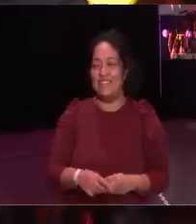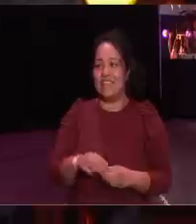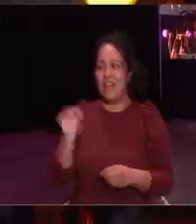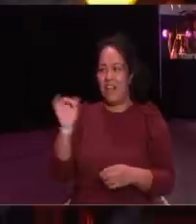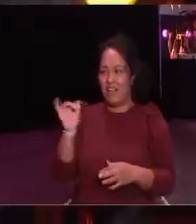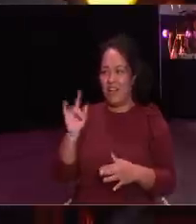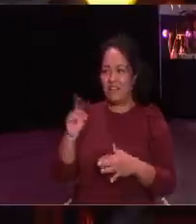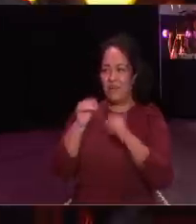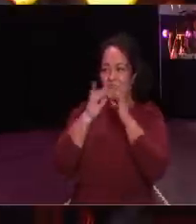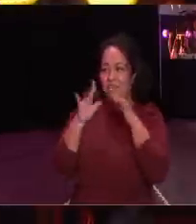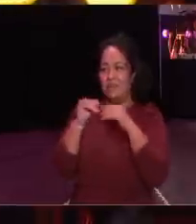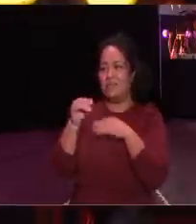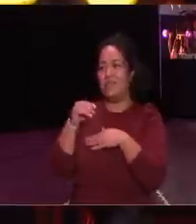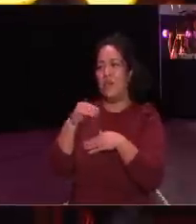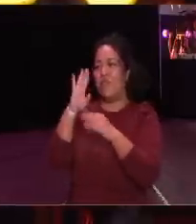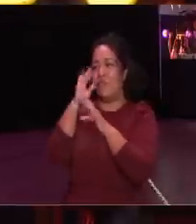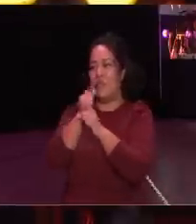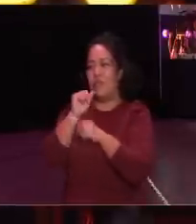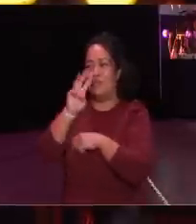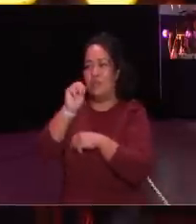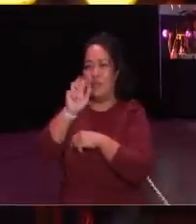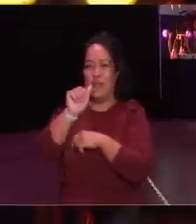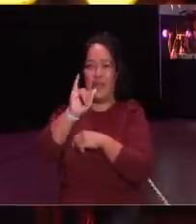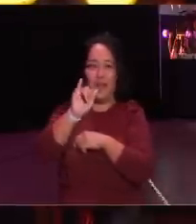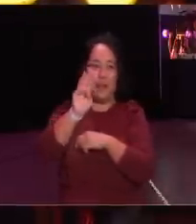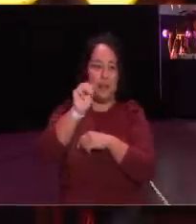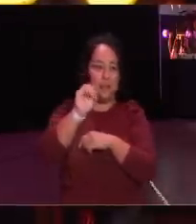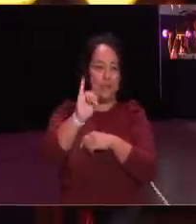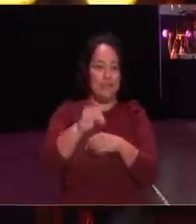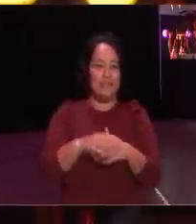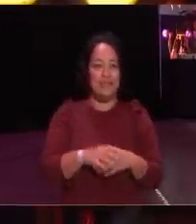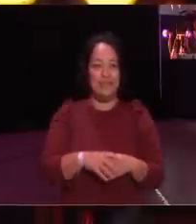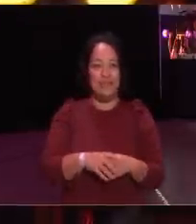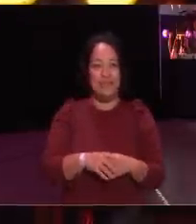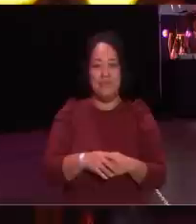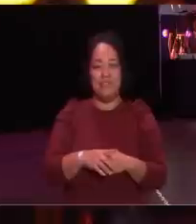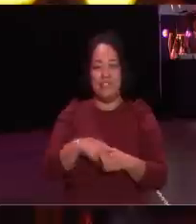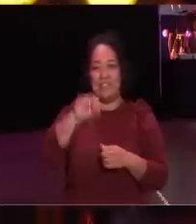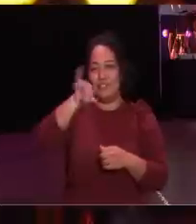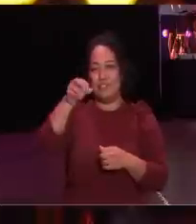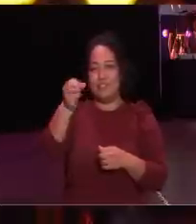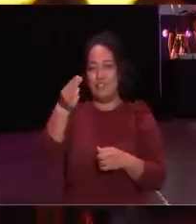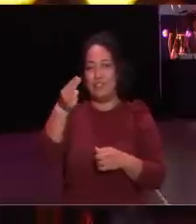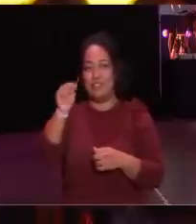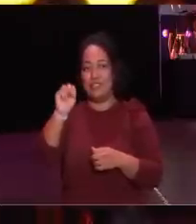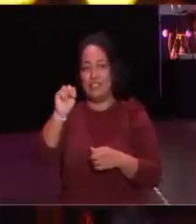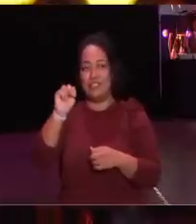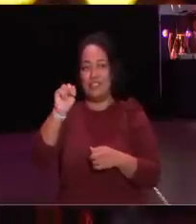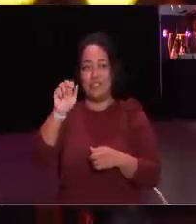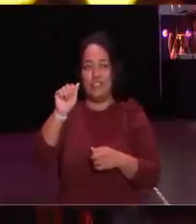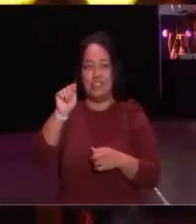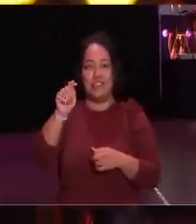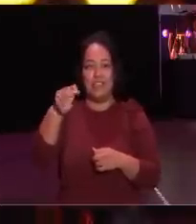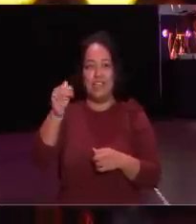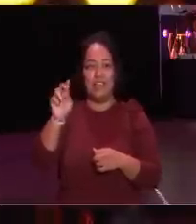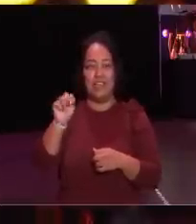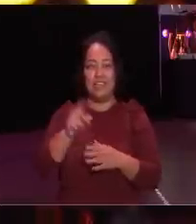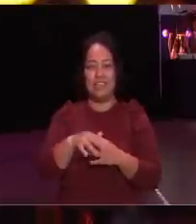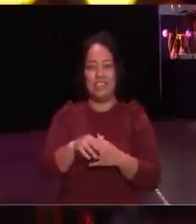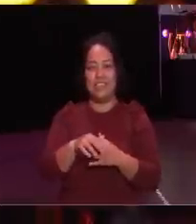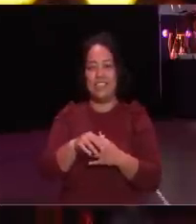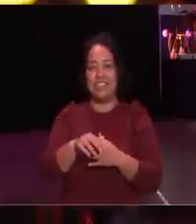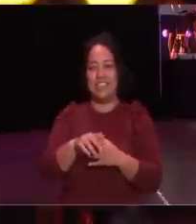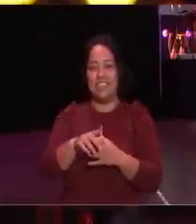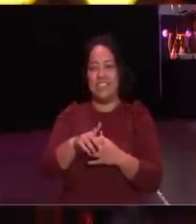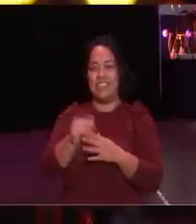also bless our brothers from Miami that are here with us. Jonathan, God bless you, Jonathan. Jonathan, Dios te bendiga. Me dijo, Pastor, don't forget